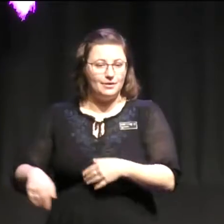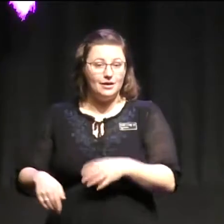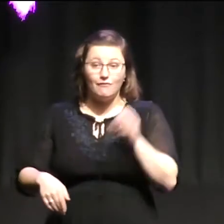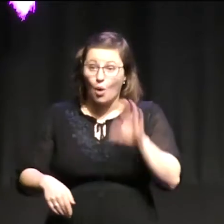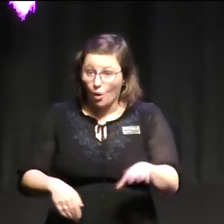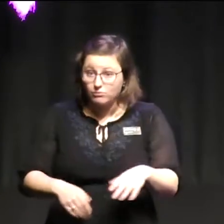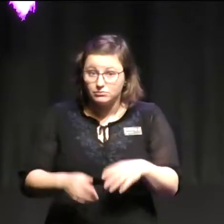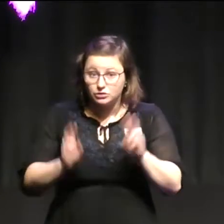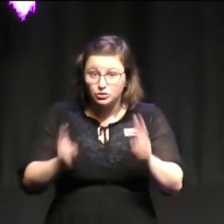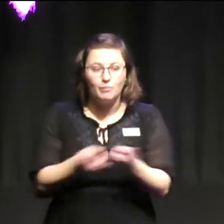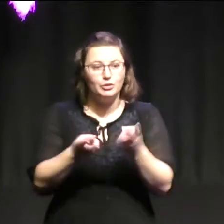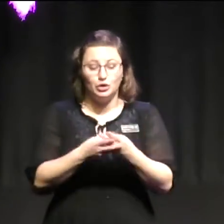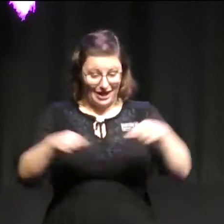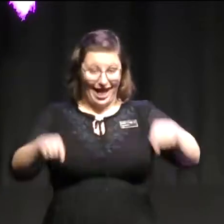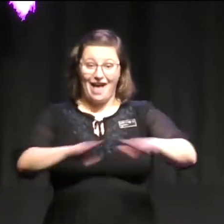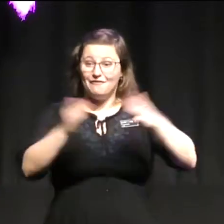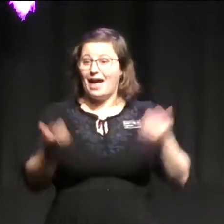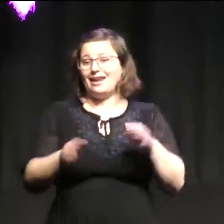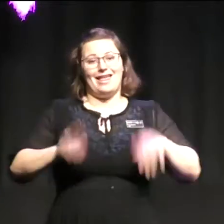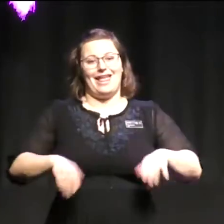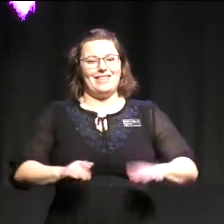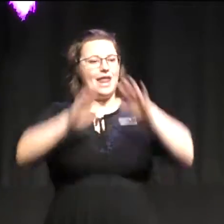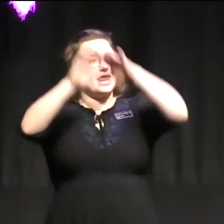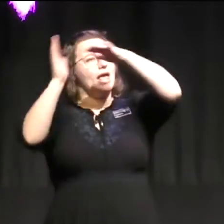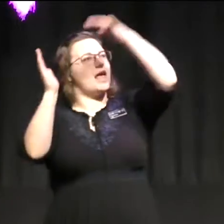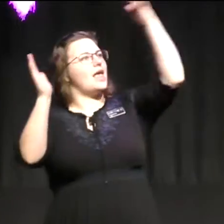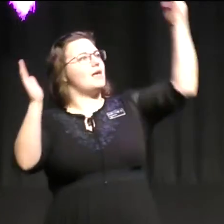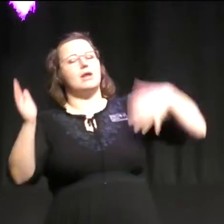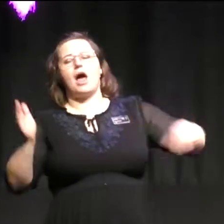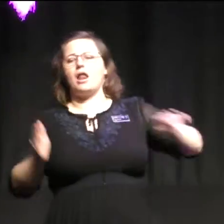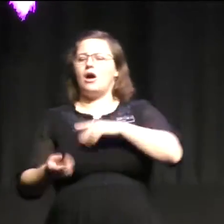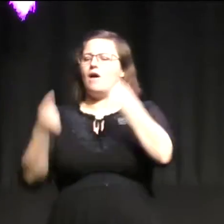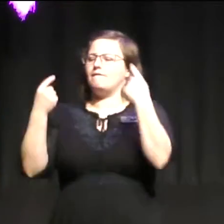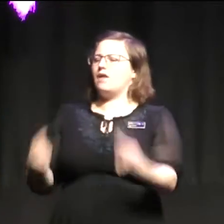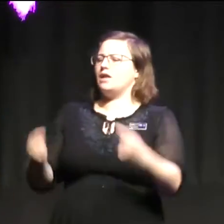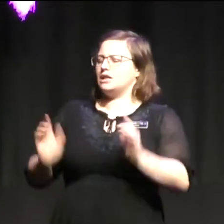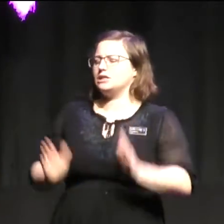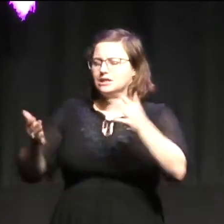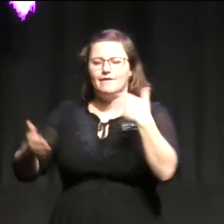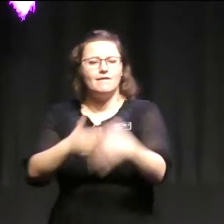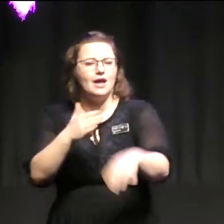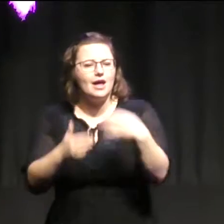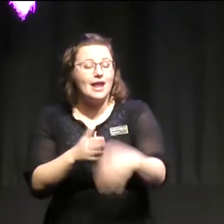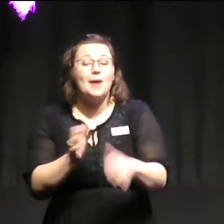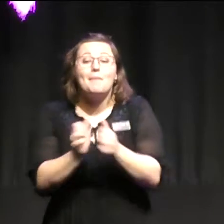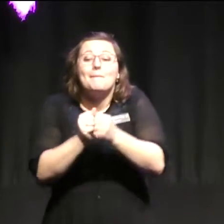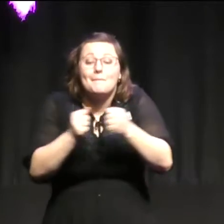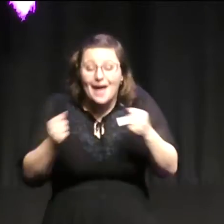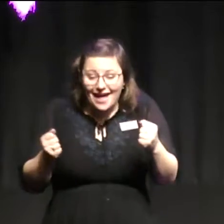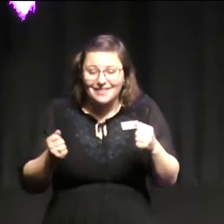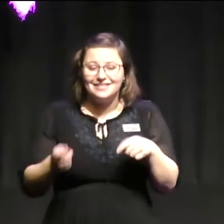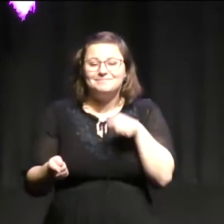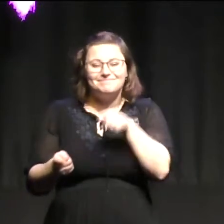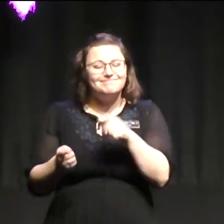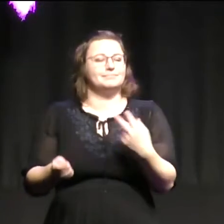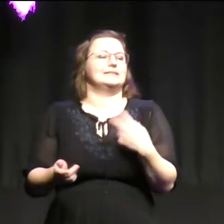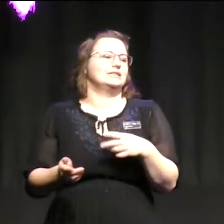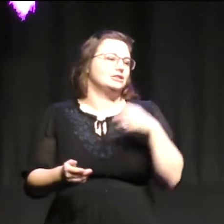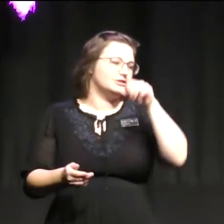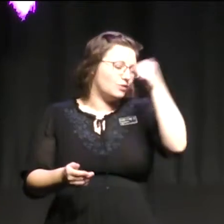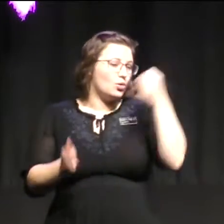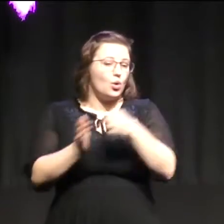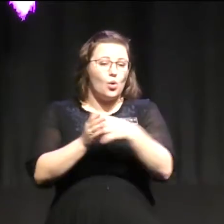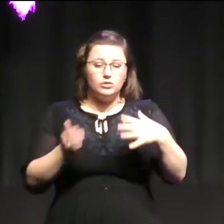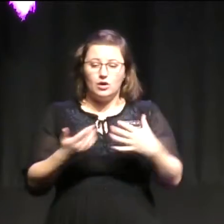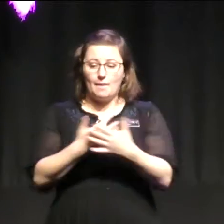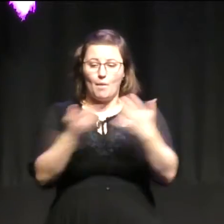would have been like a heaven where everybody has such a wonderful life. But that is what is very difficult for a